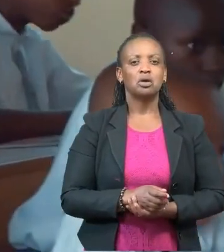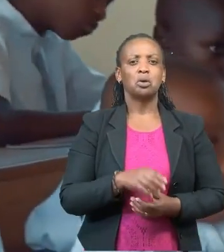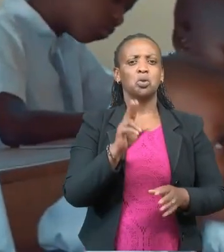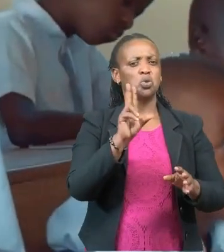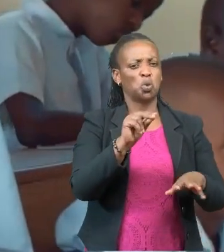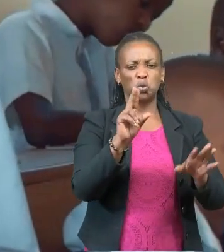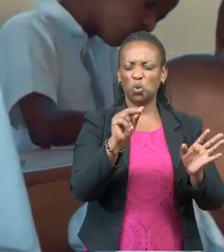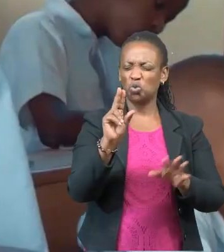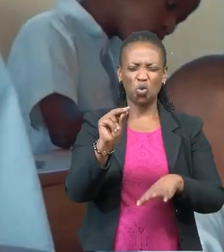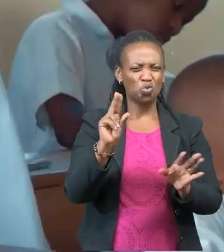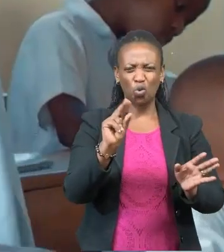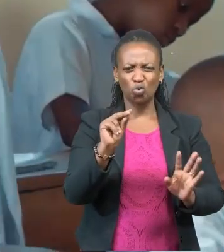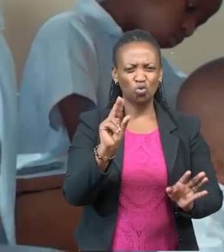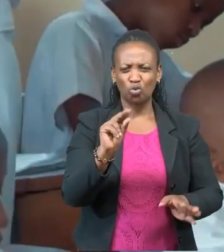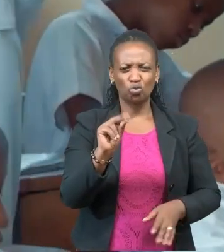No.